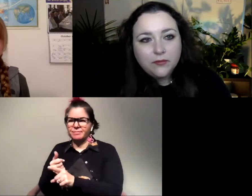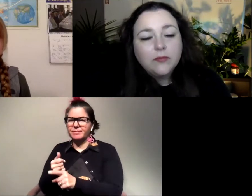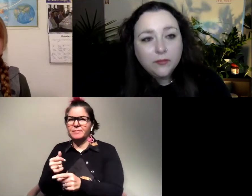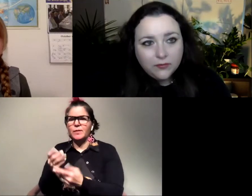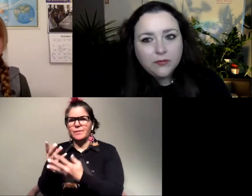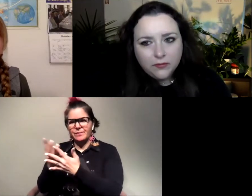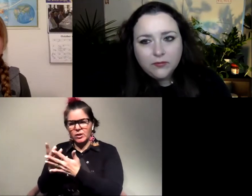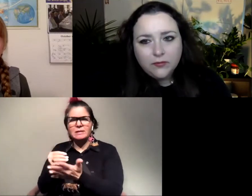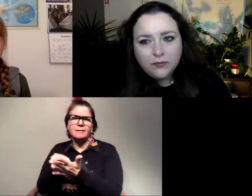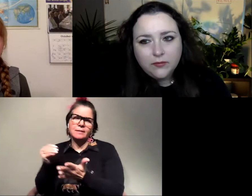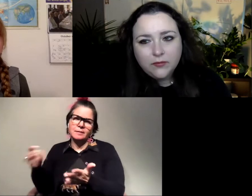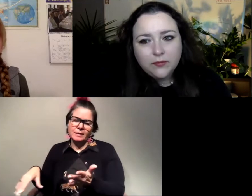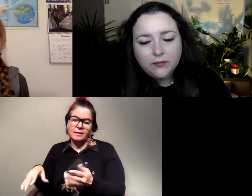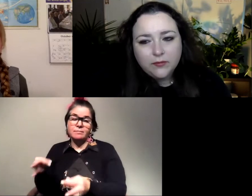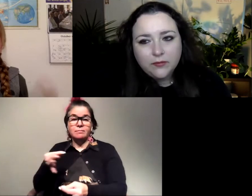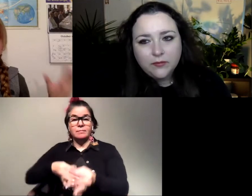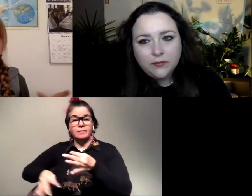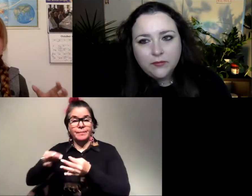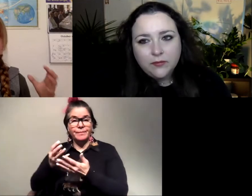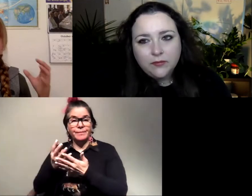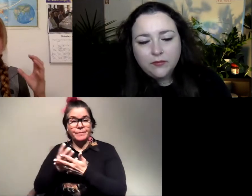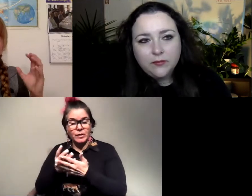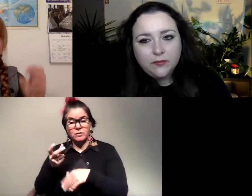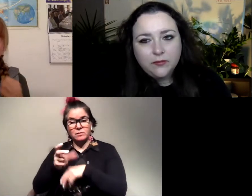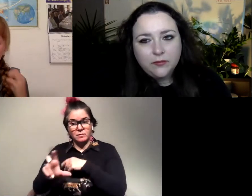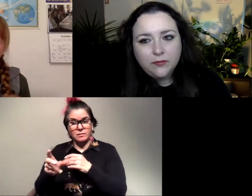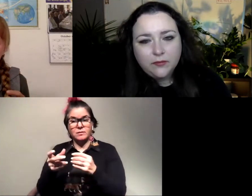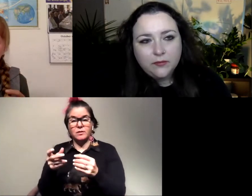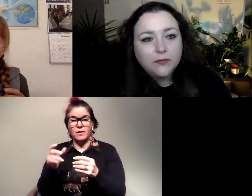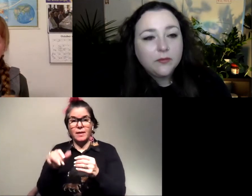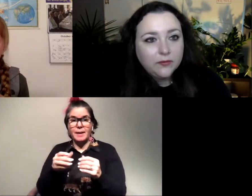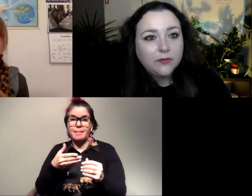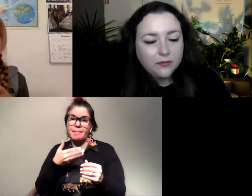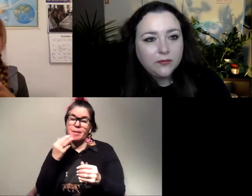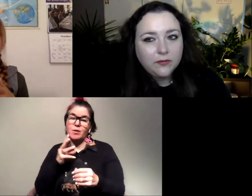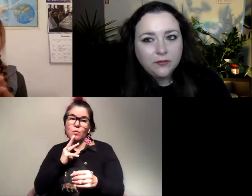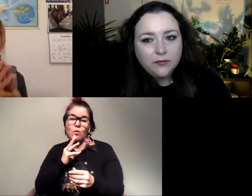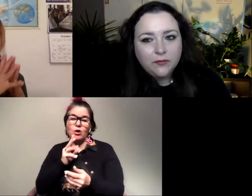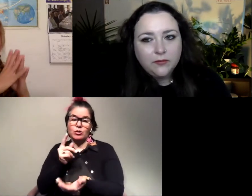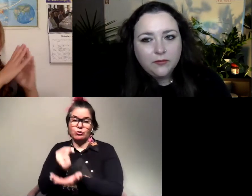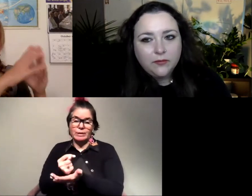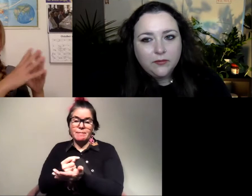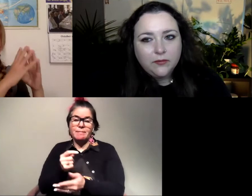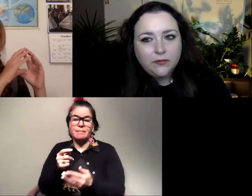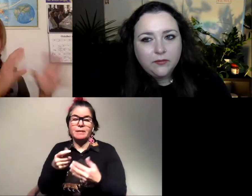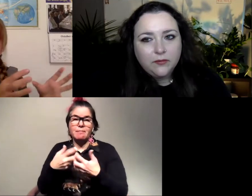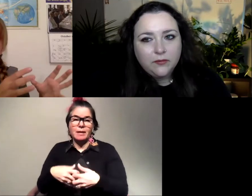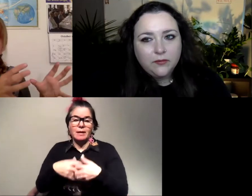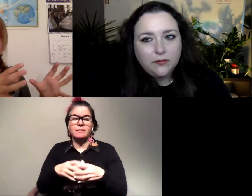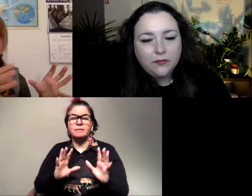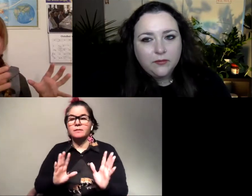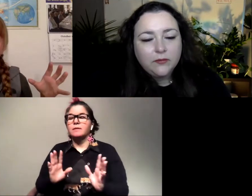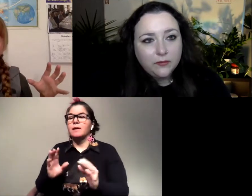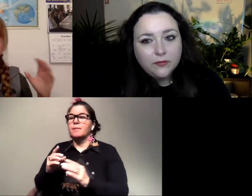that water. So instead of investing money in better water treatment plants, they invested water in protecting the